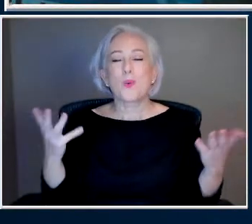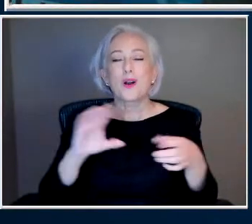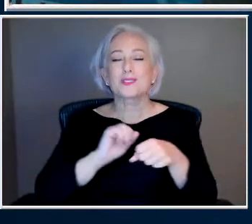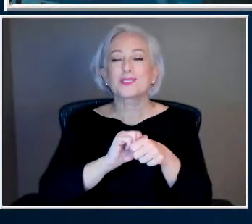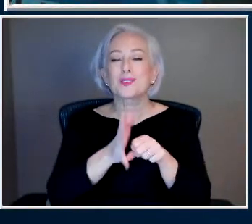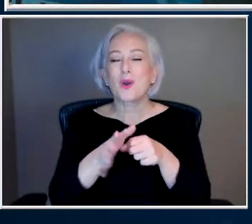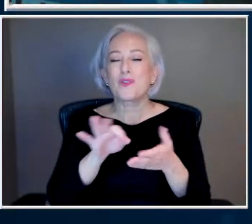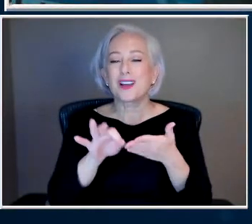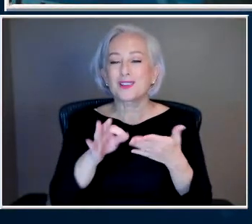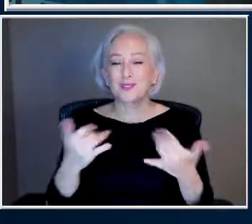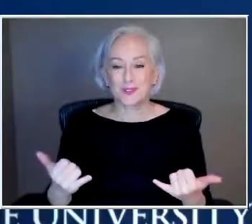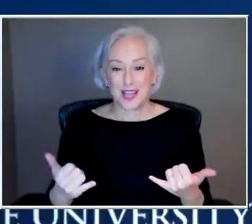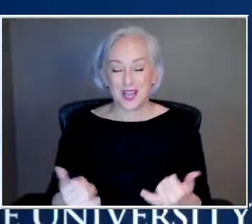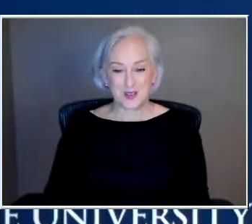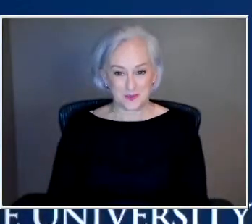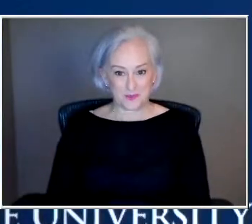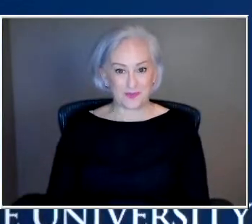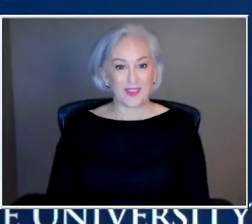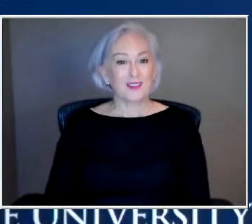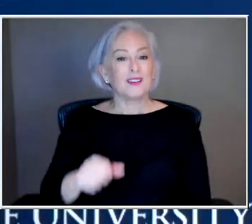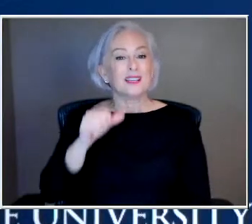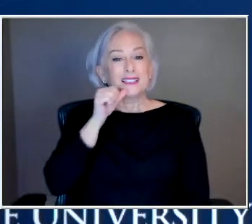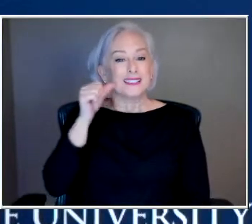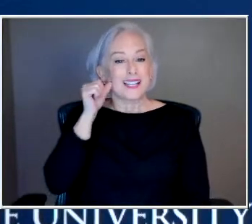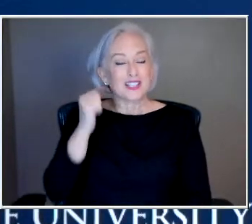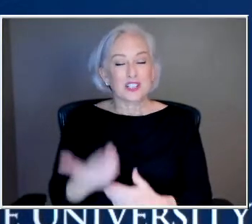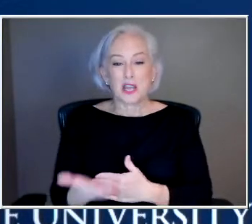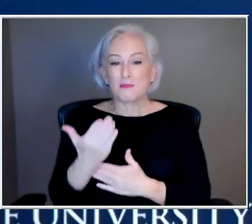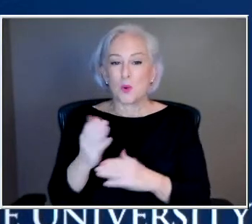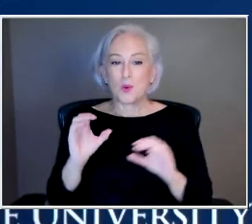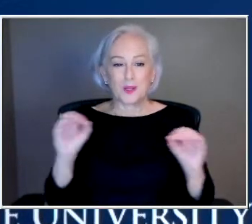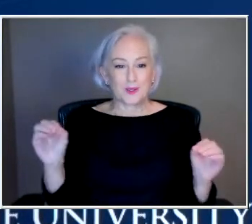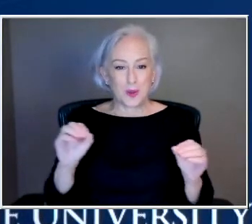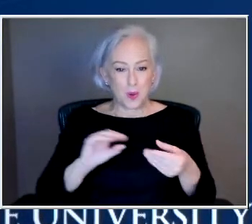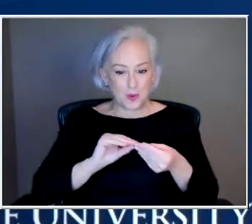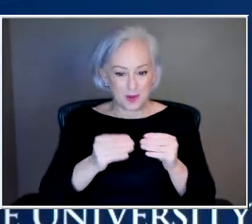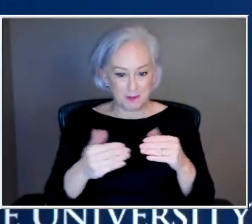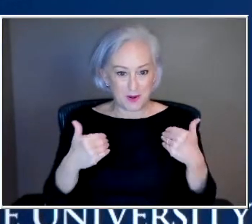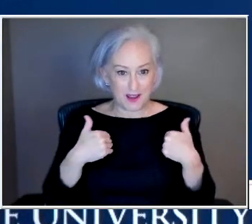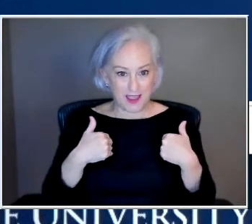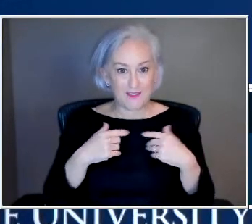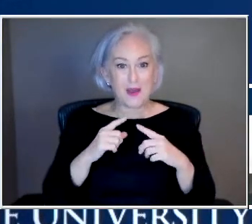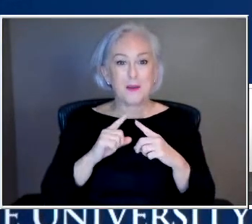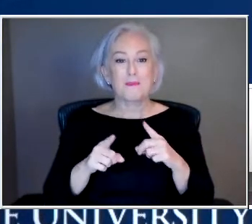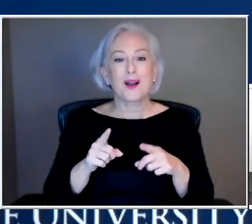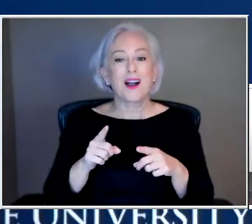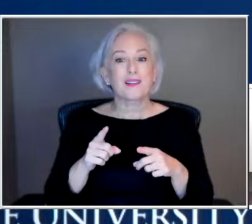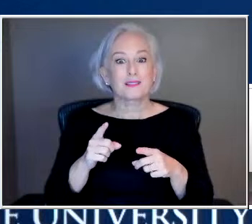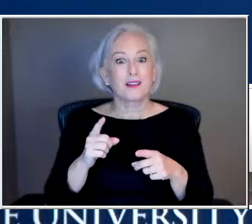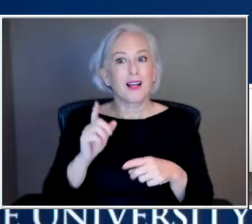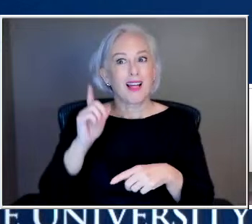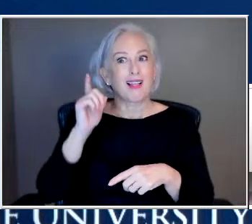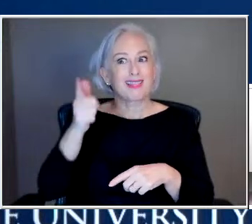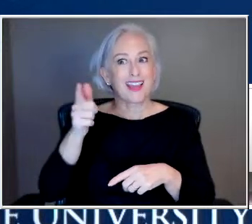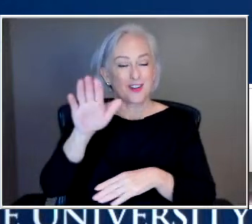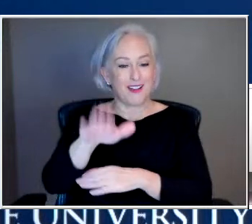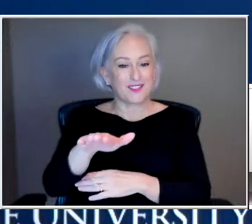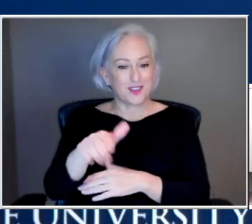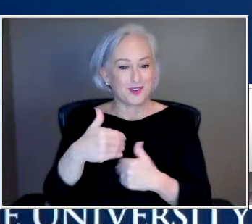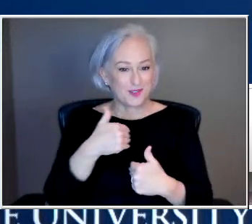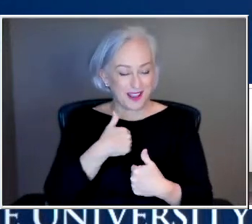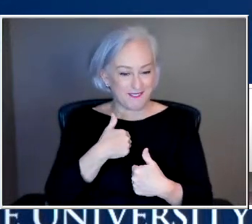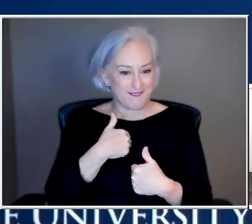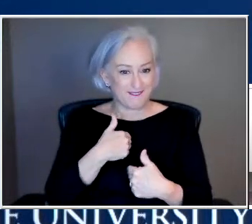the numbers yesterday morning for this week, but we did get them later in the day. We were actually pretty stable at 24